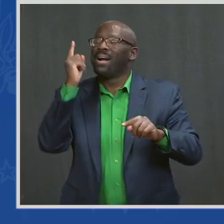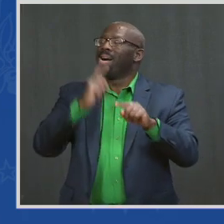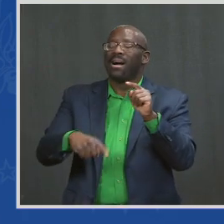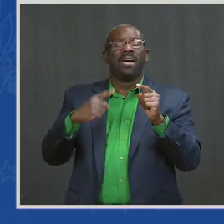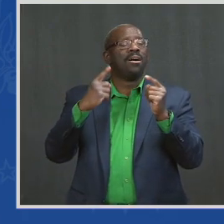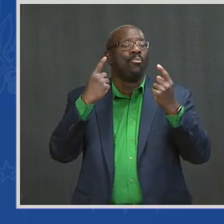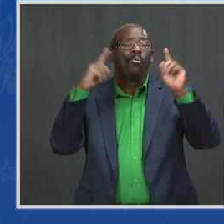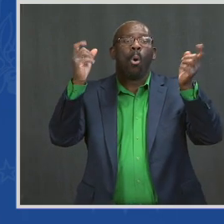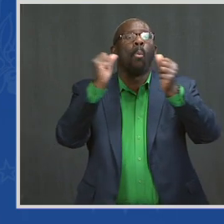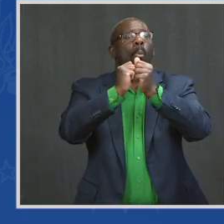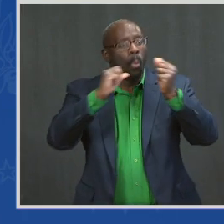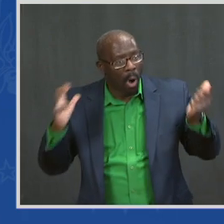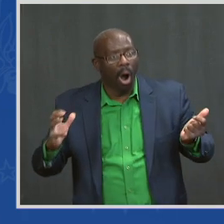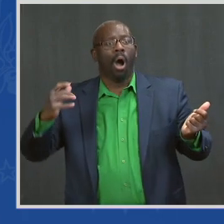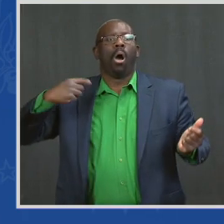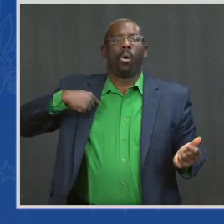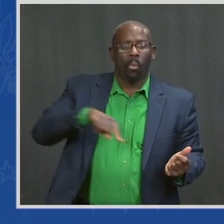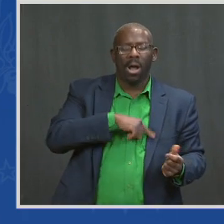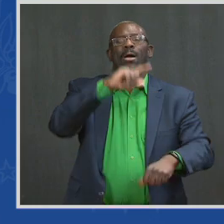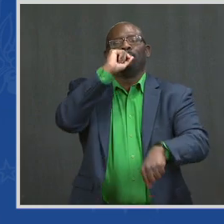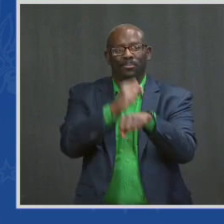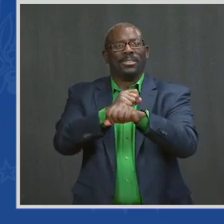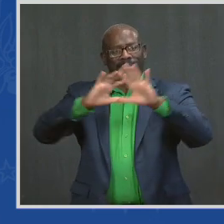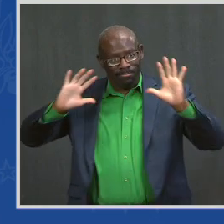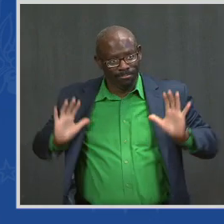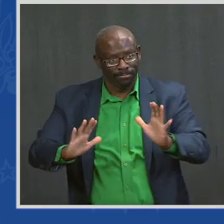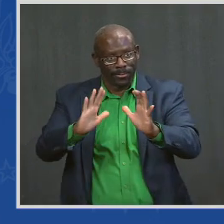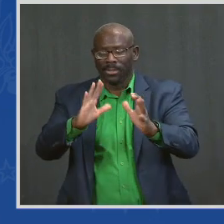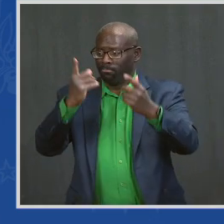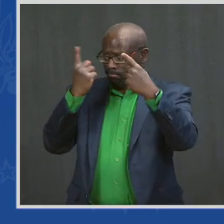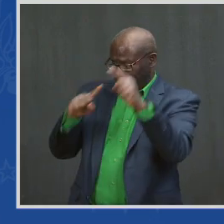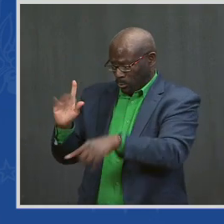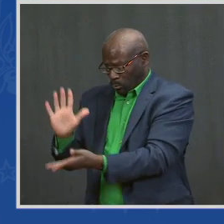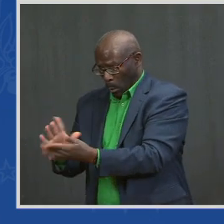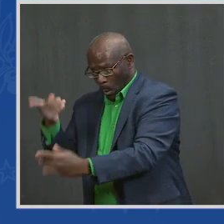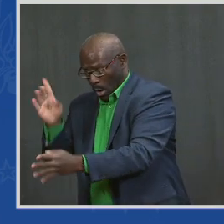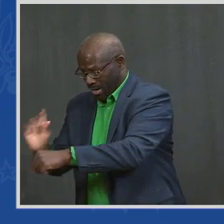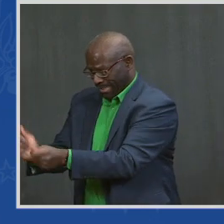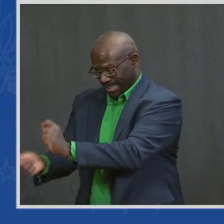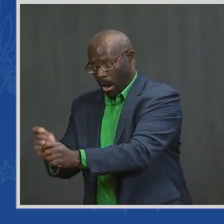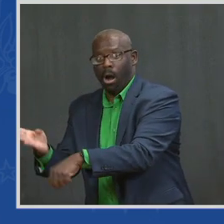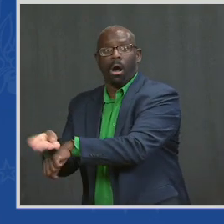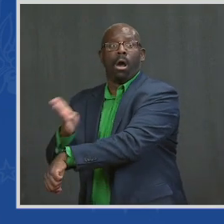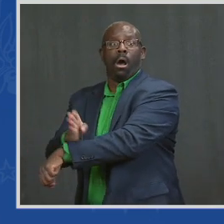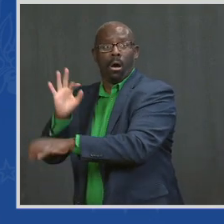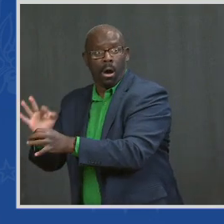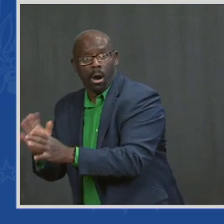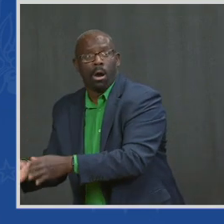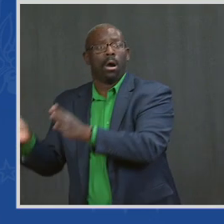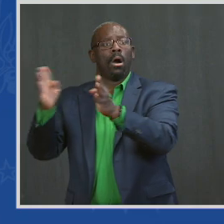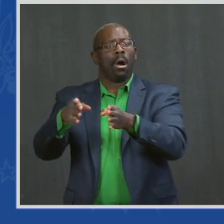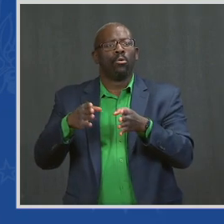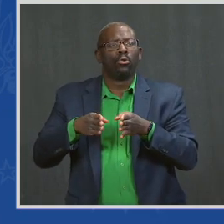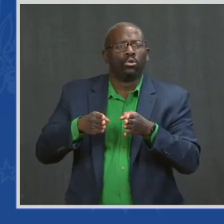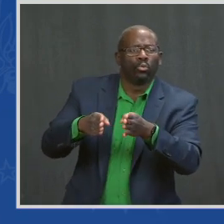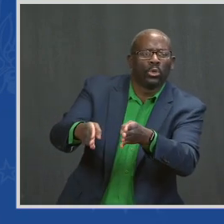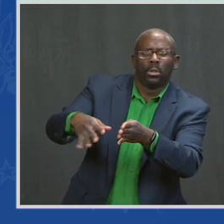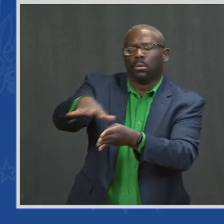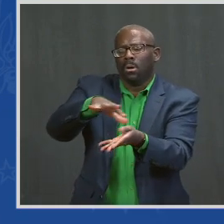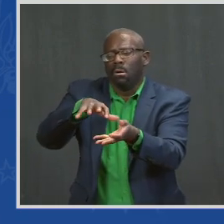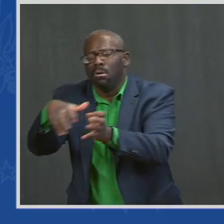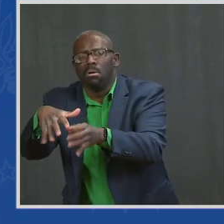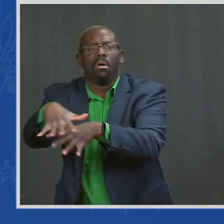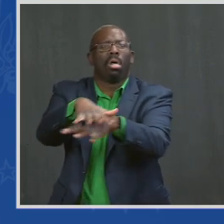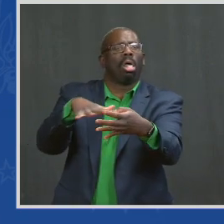becomes real in our schools and on our main streets and our neighborhoods, our healthcare system, and ensuring